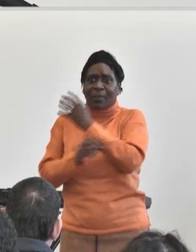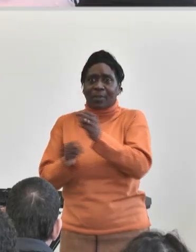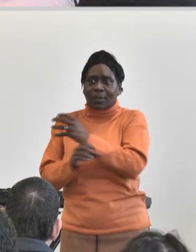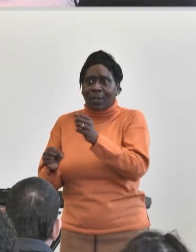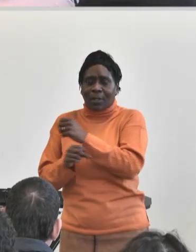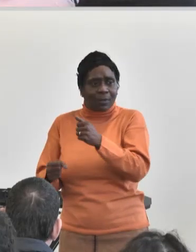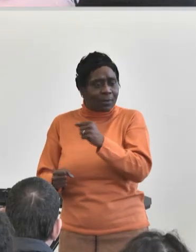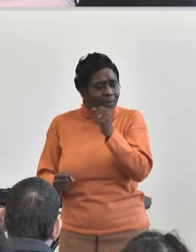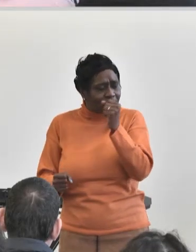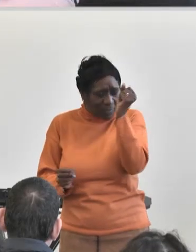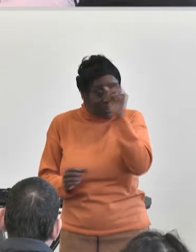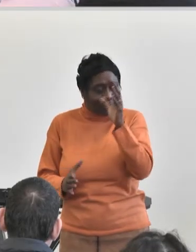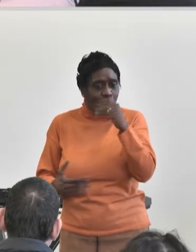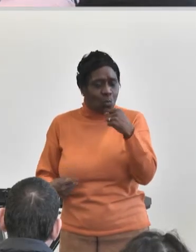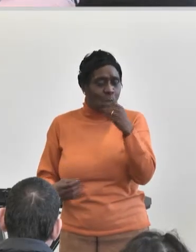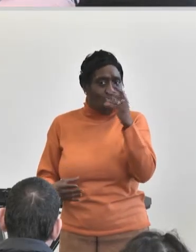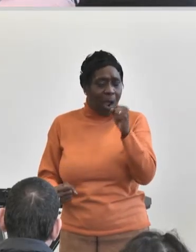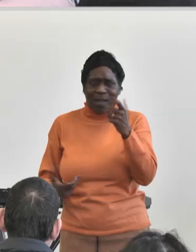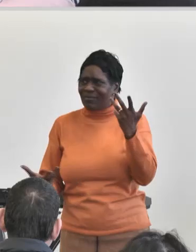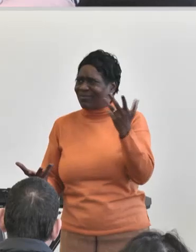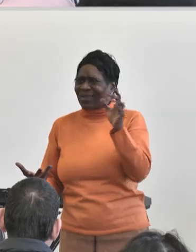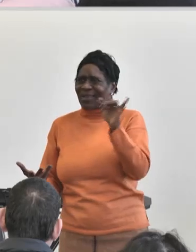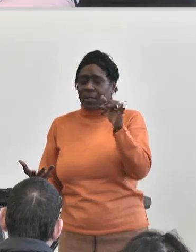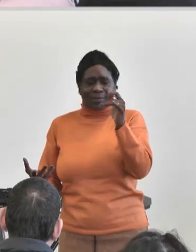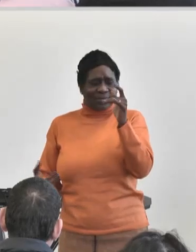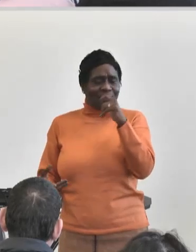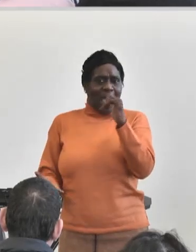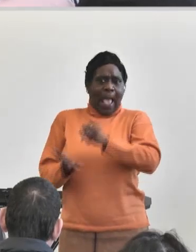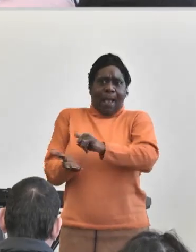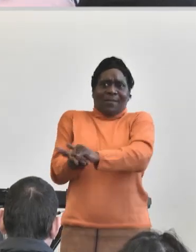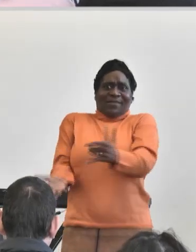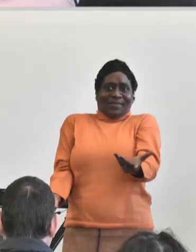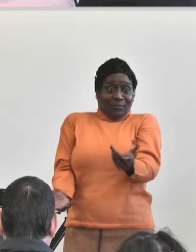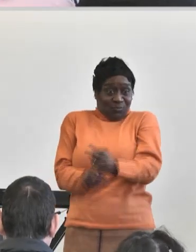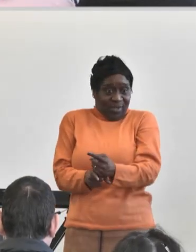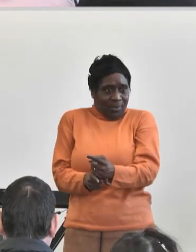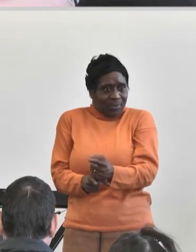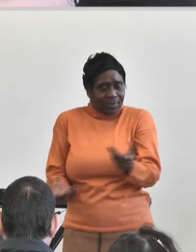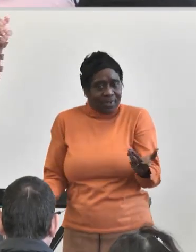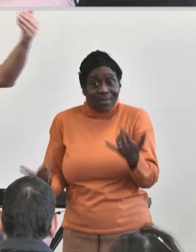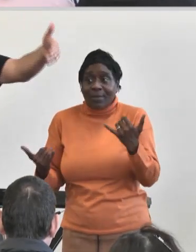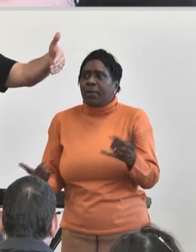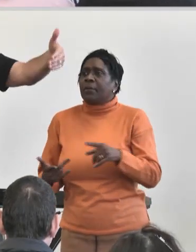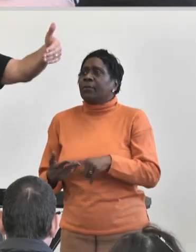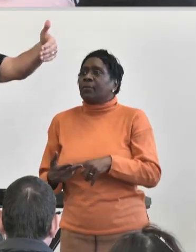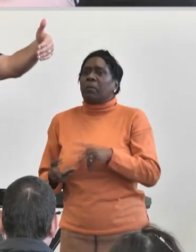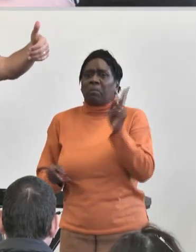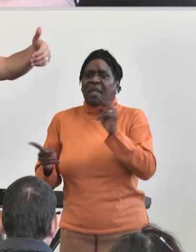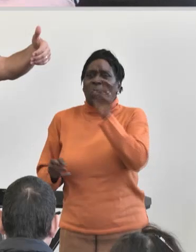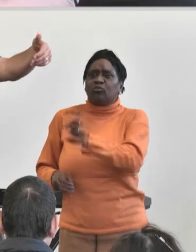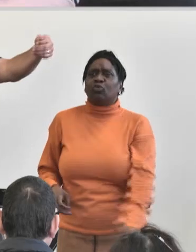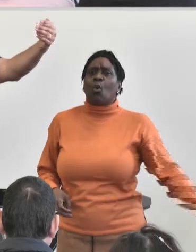Imagínense 5,000 personas siendo salvas. That's almost unbelievable. Es casi increíble. Now there were tourists